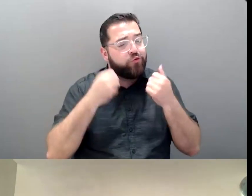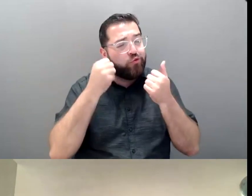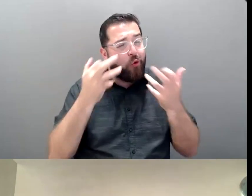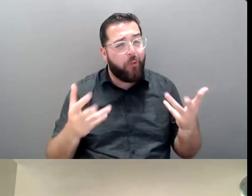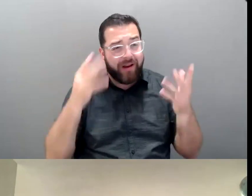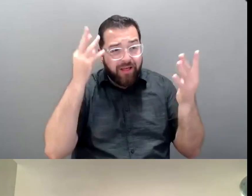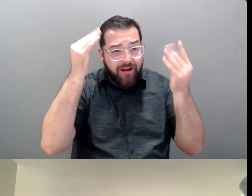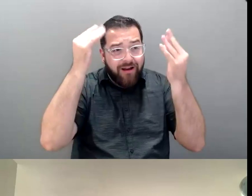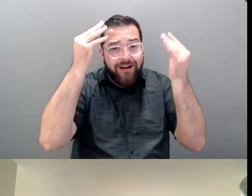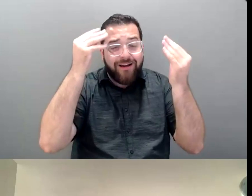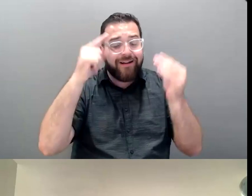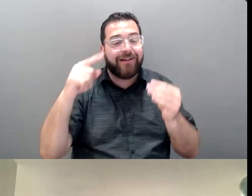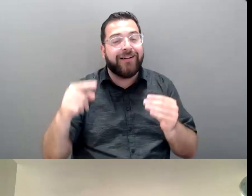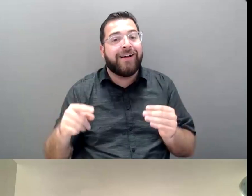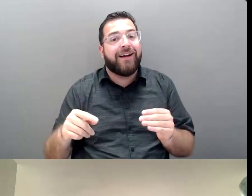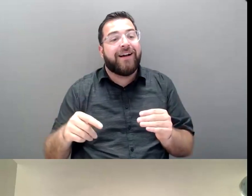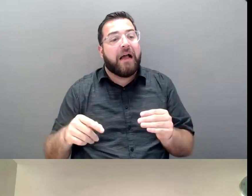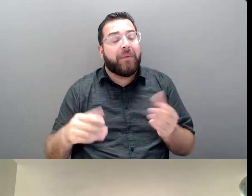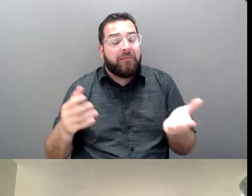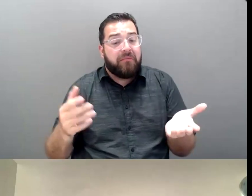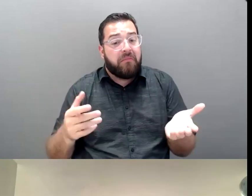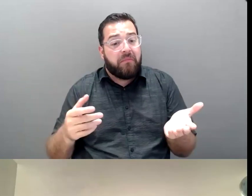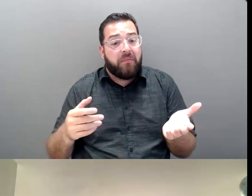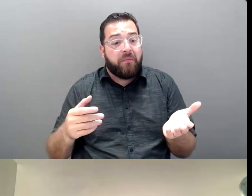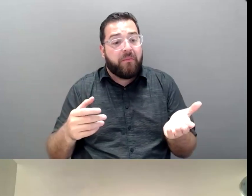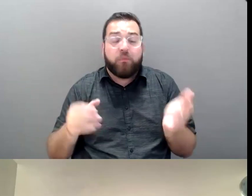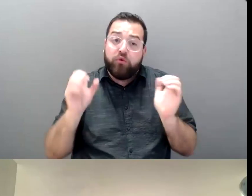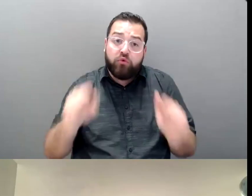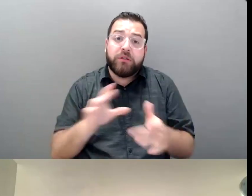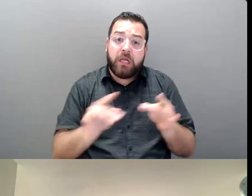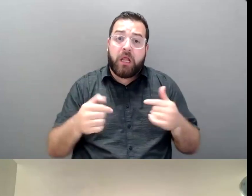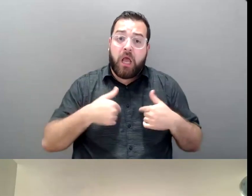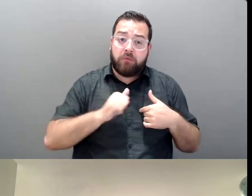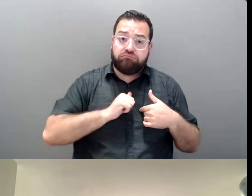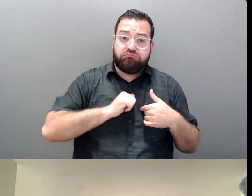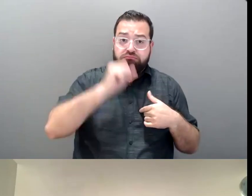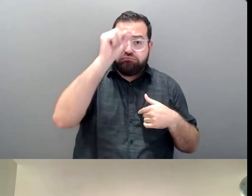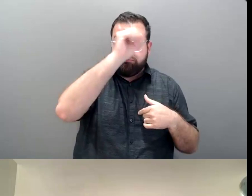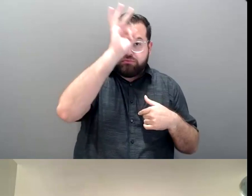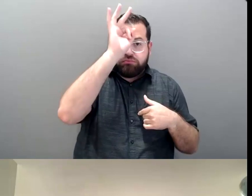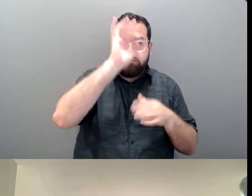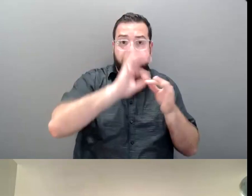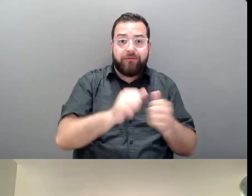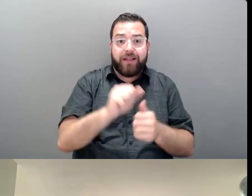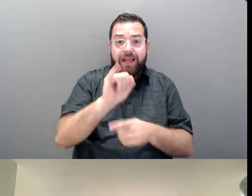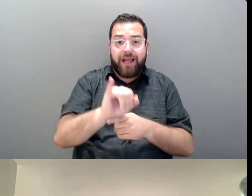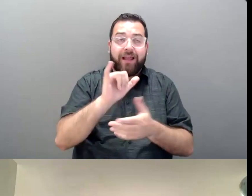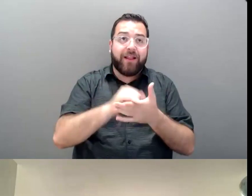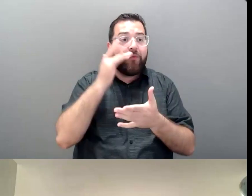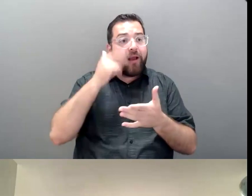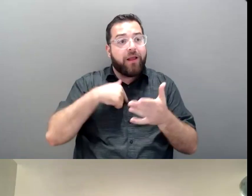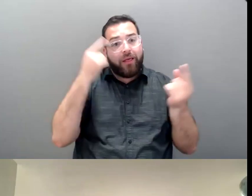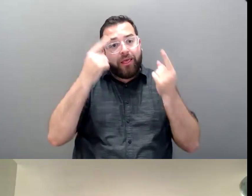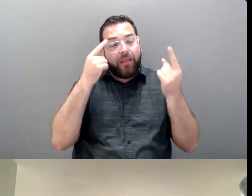this. And one could argue that I am ignorant, when it comes to AI, and that's why I have these thoughts. But so